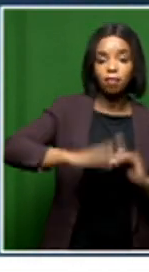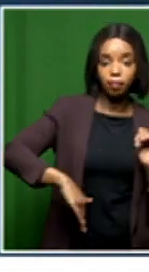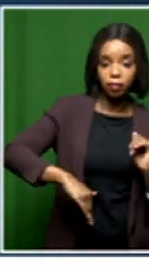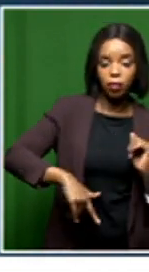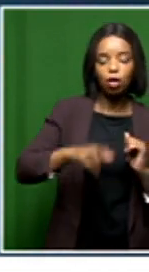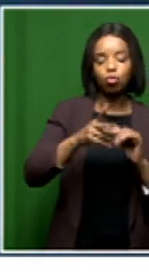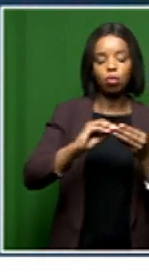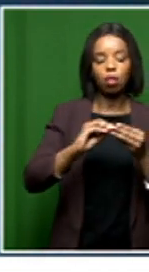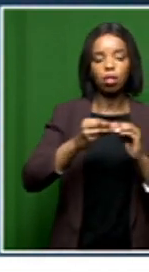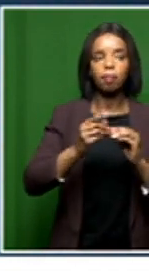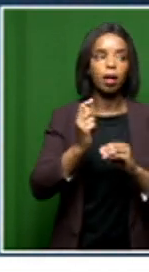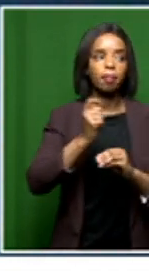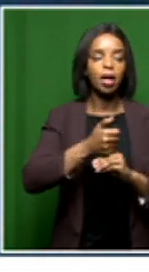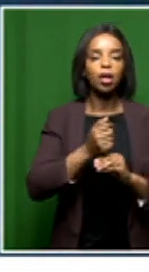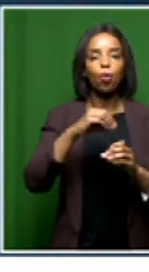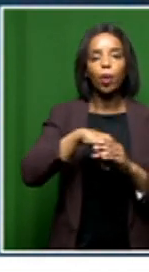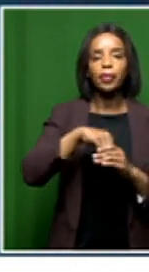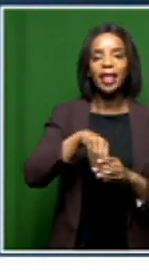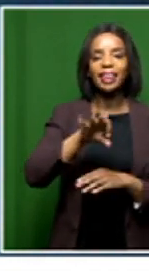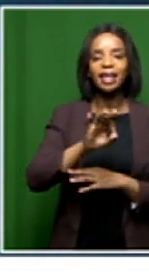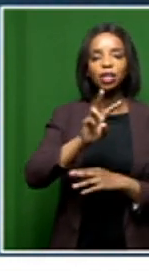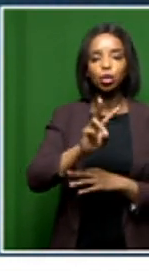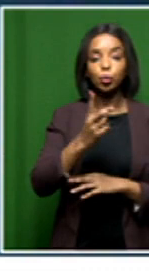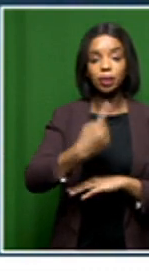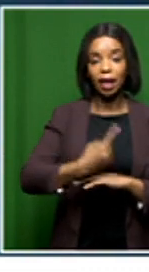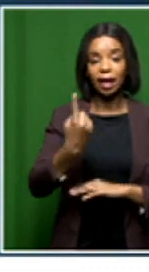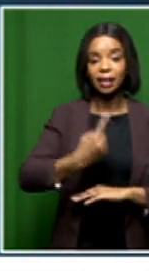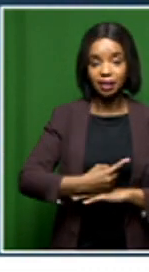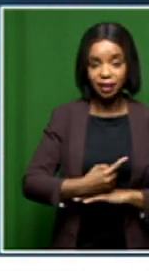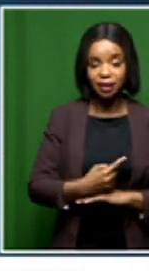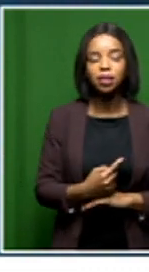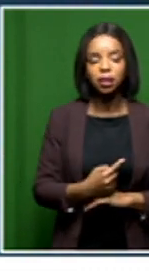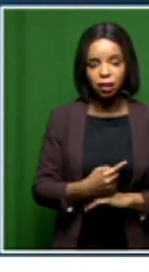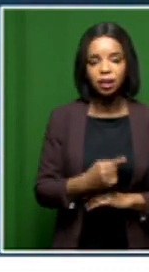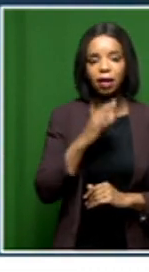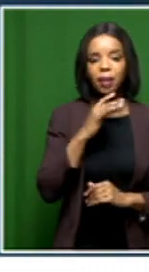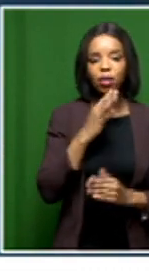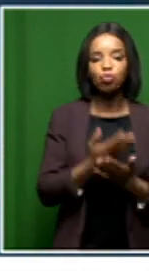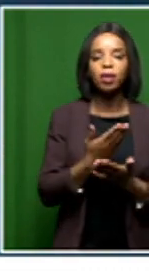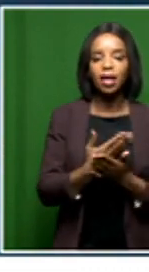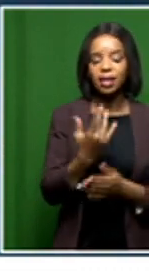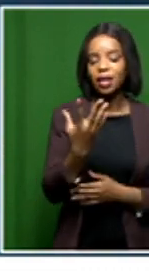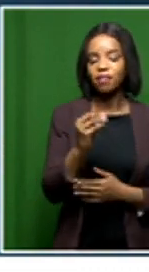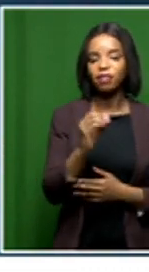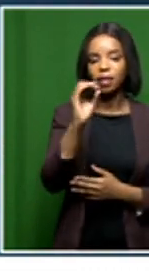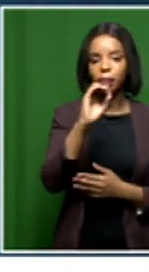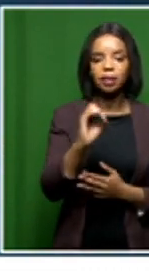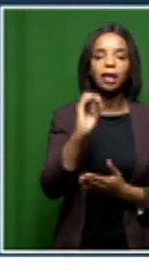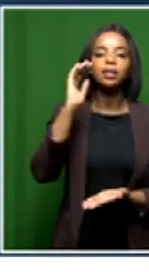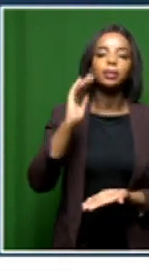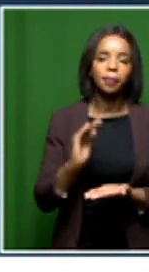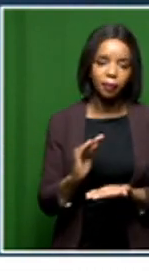days after receiving the infringement notice, you are entitled to a 50% discount. That is a